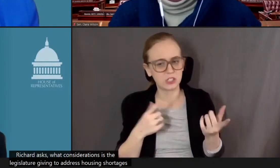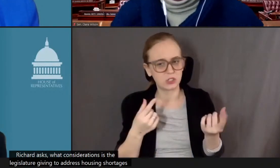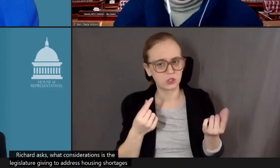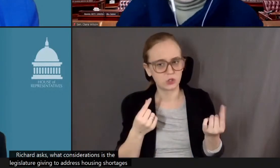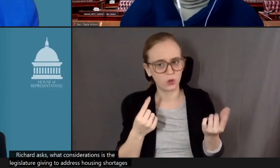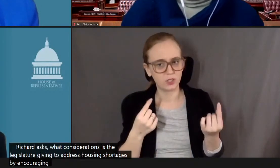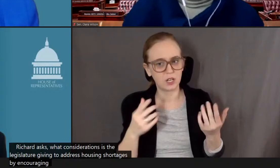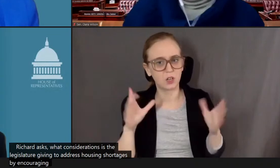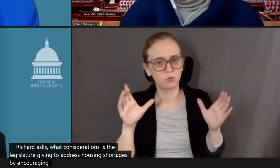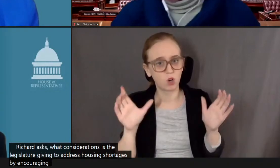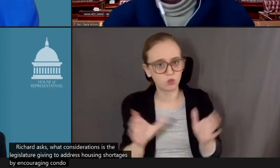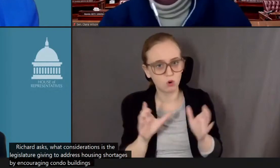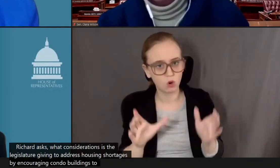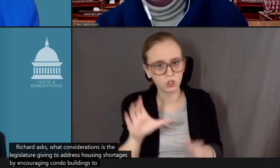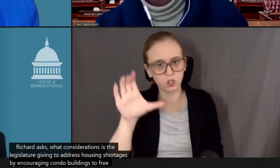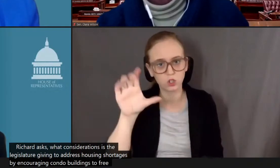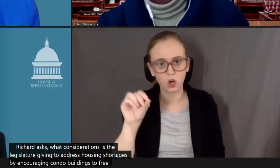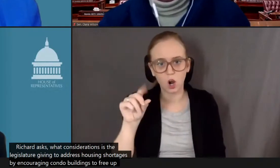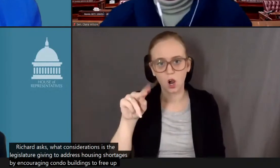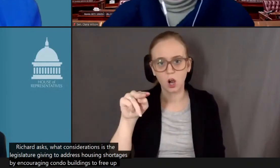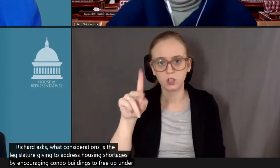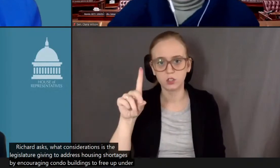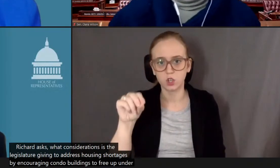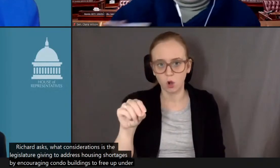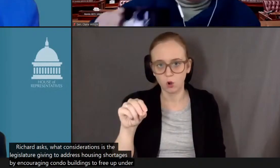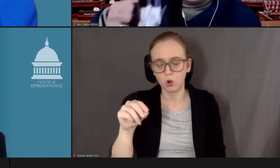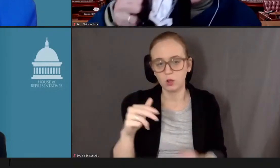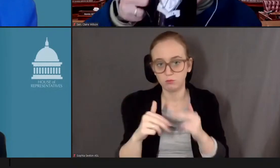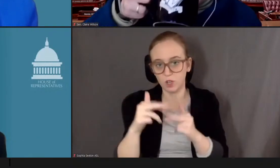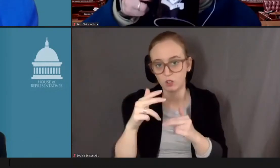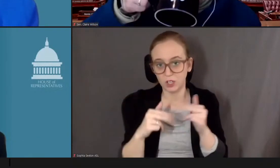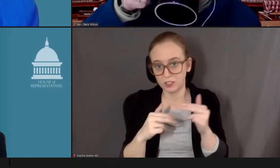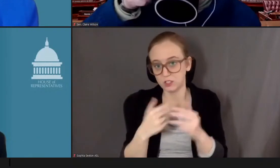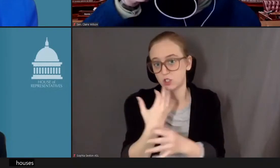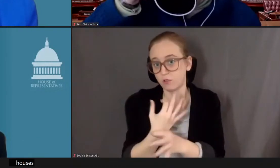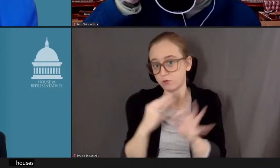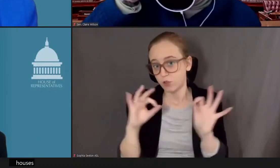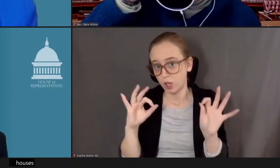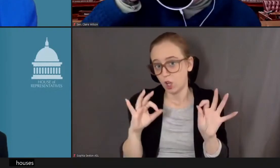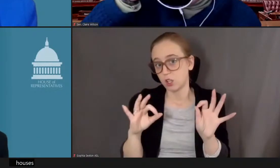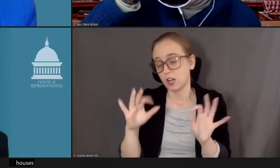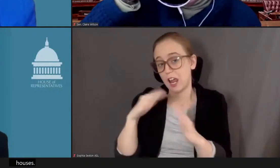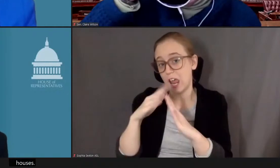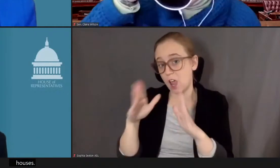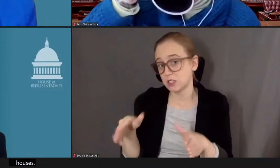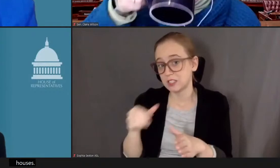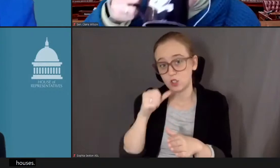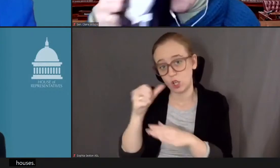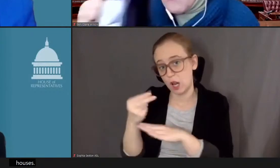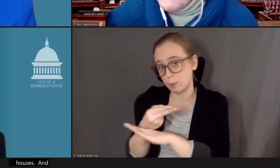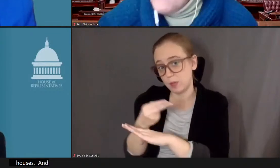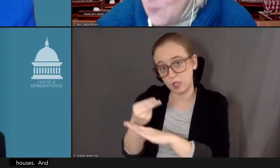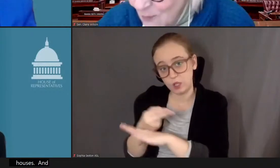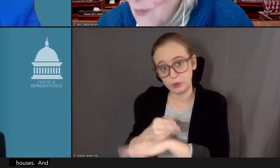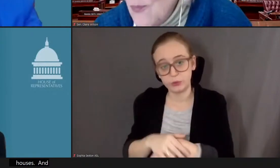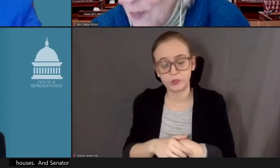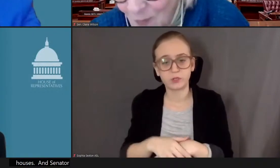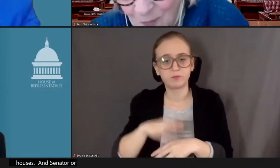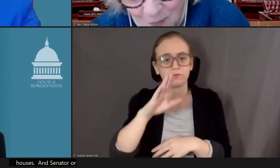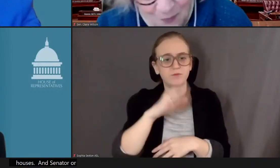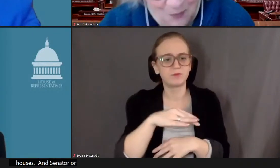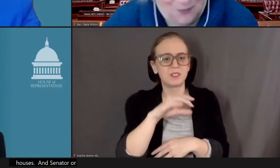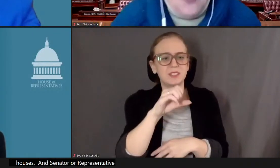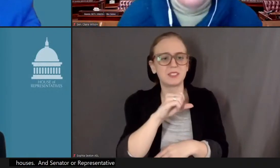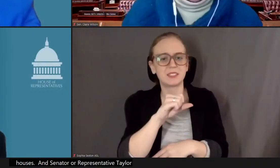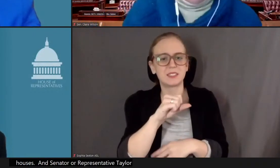to free up underutilized houses? And Senator or Representative Taylor, perhaps you'd be